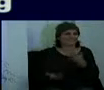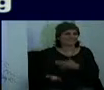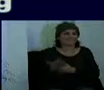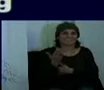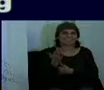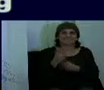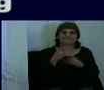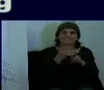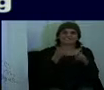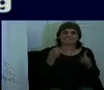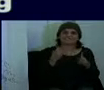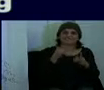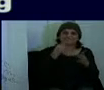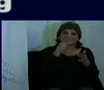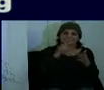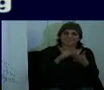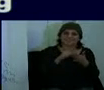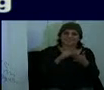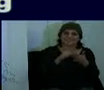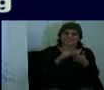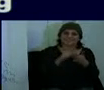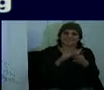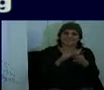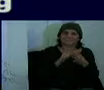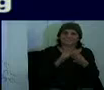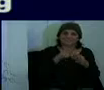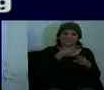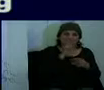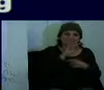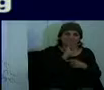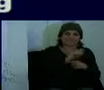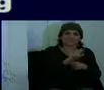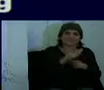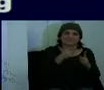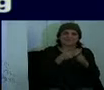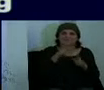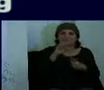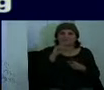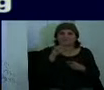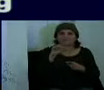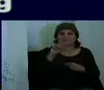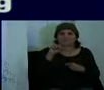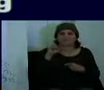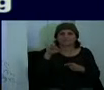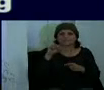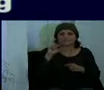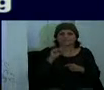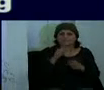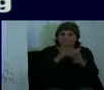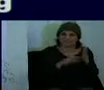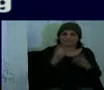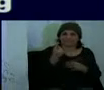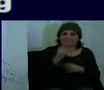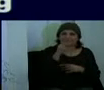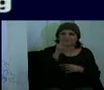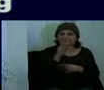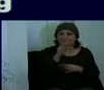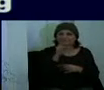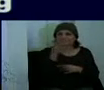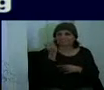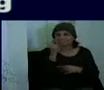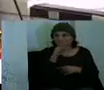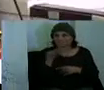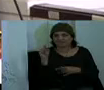sacred reading comes from the letter of Apostle Paul to the Colossians, chapter 1, verses 15 through